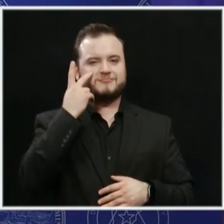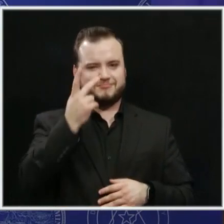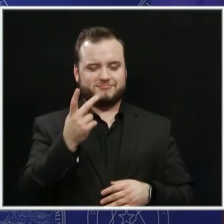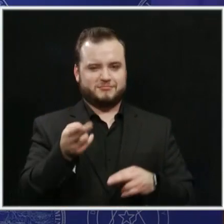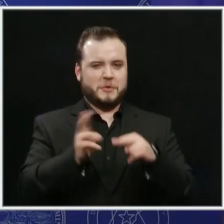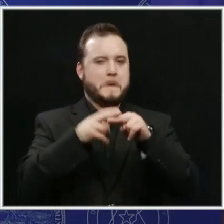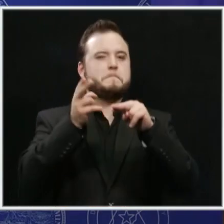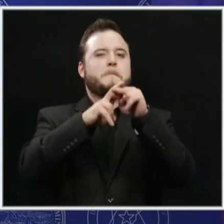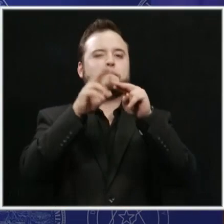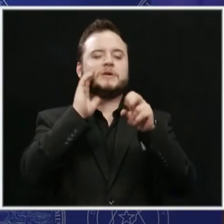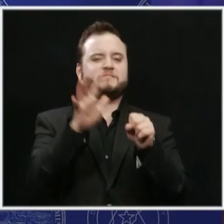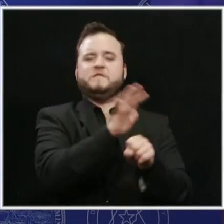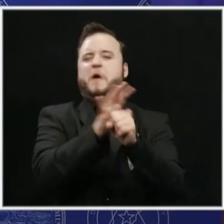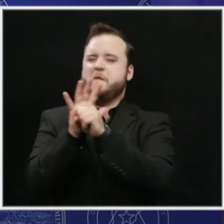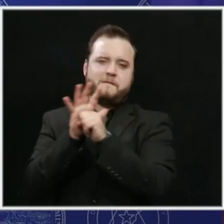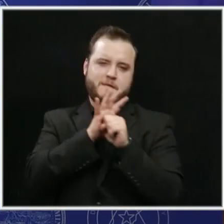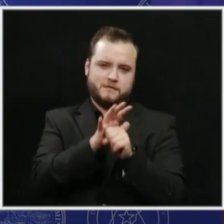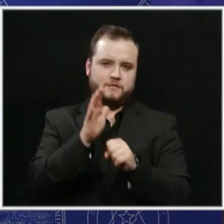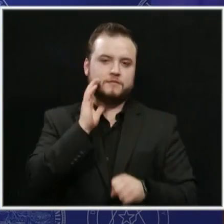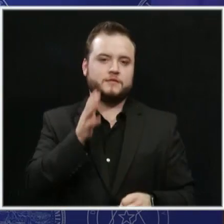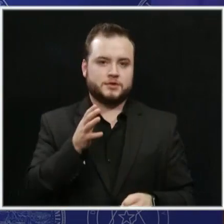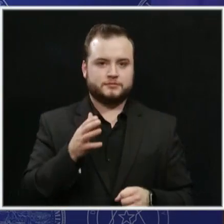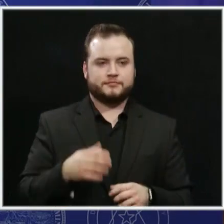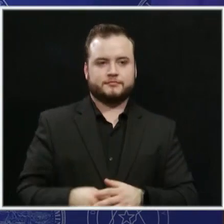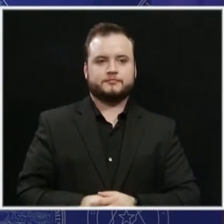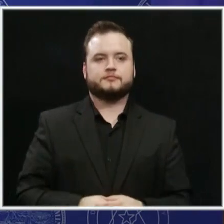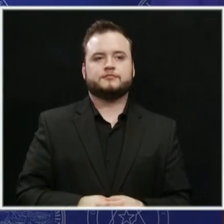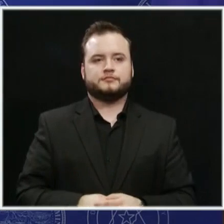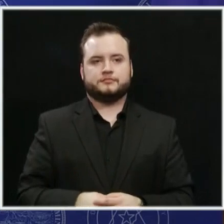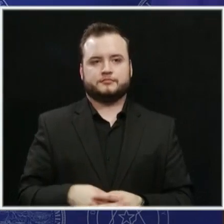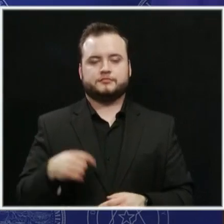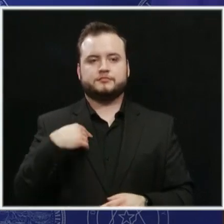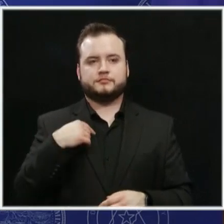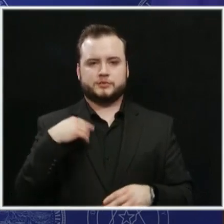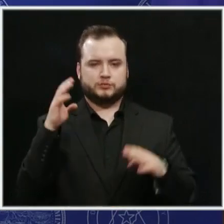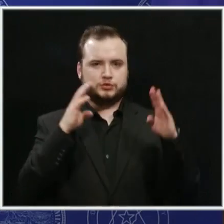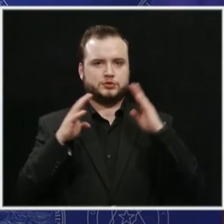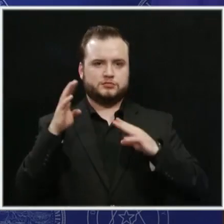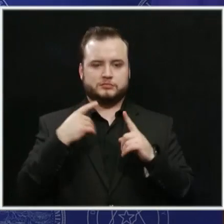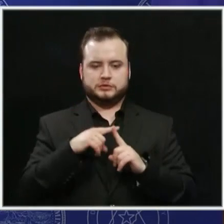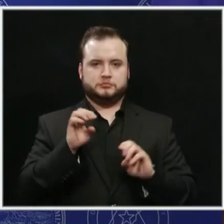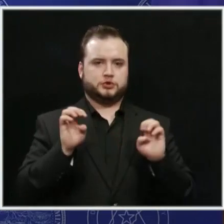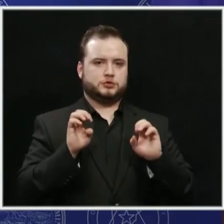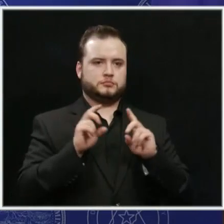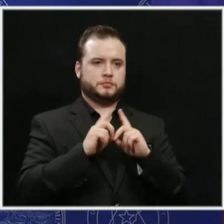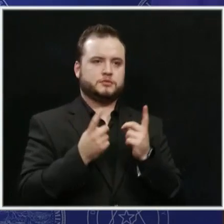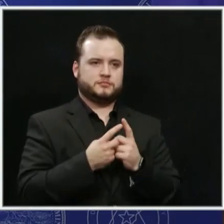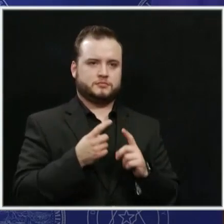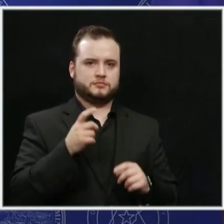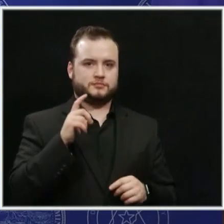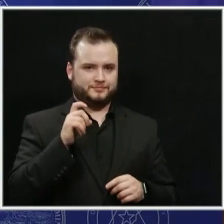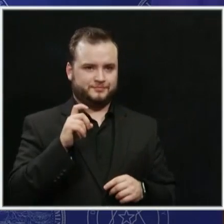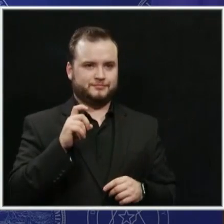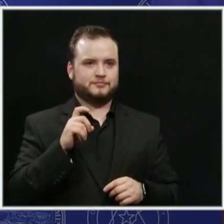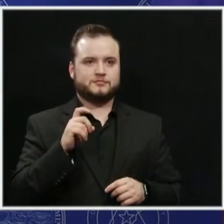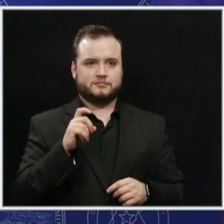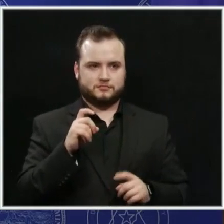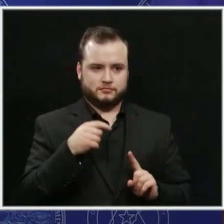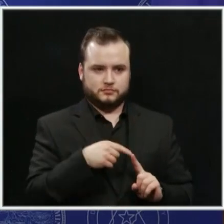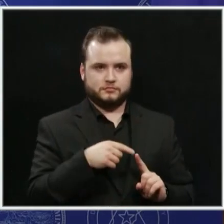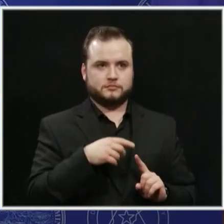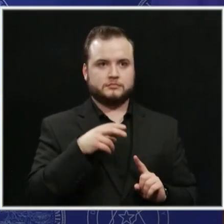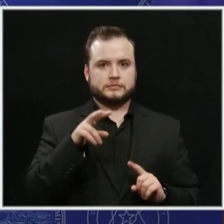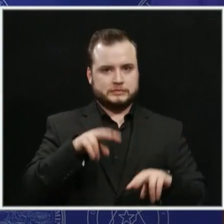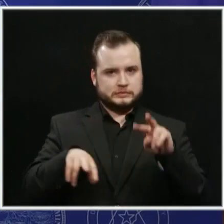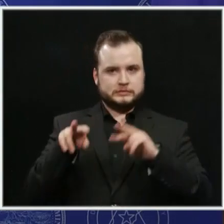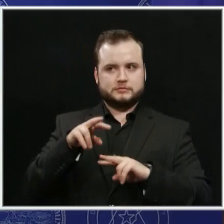at the front lines, our ED, et cetera, about the people who aren't coming into the hospital. So we're little by little, because these people